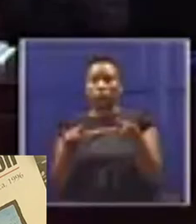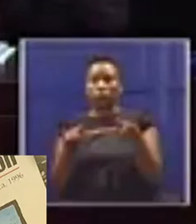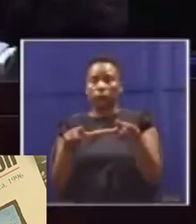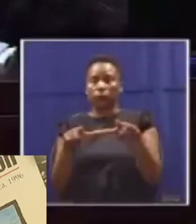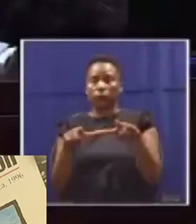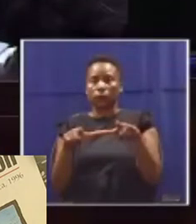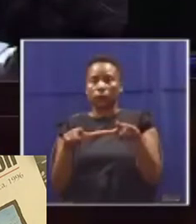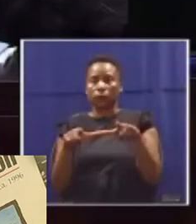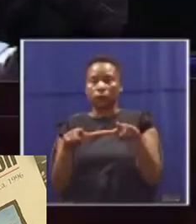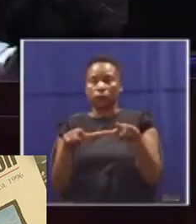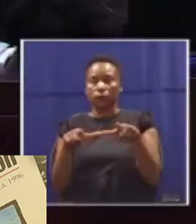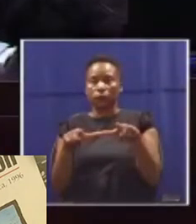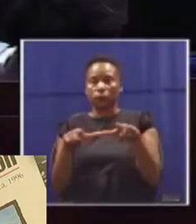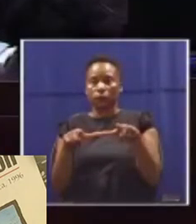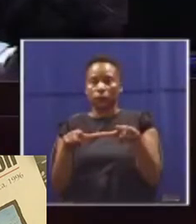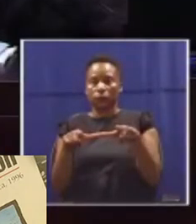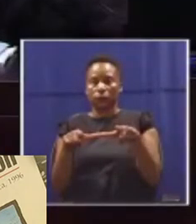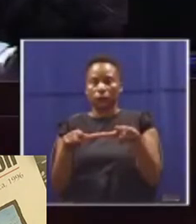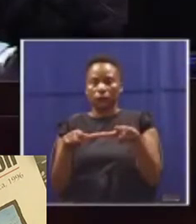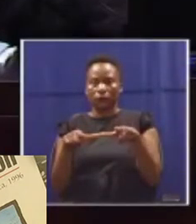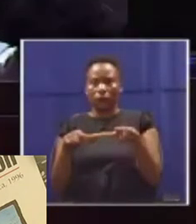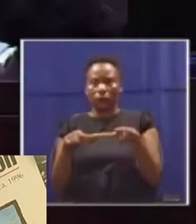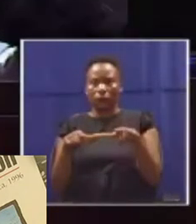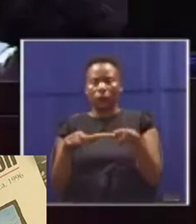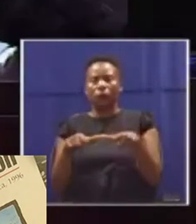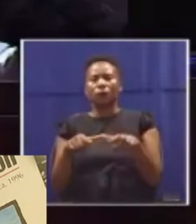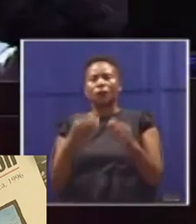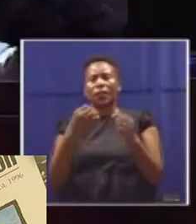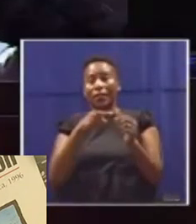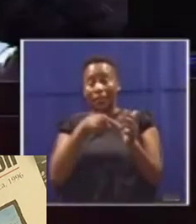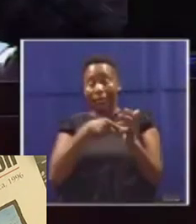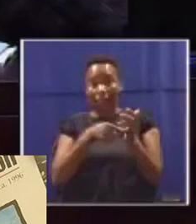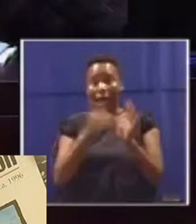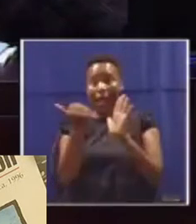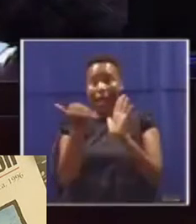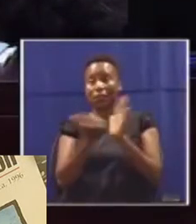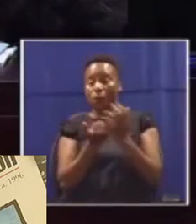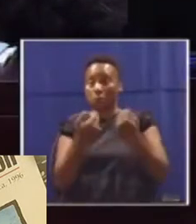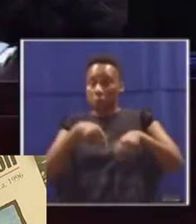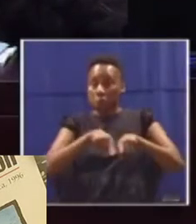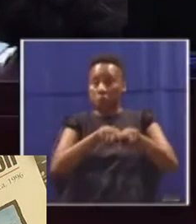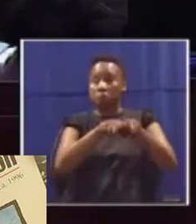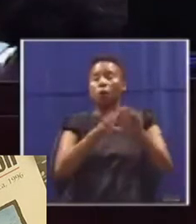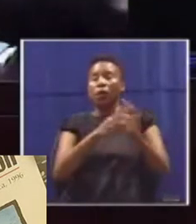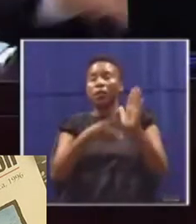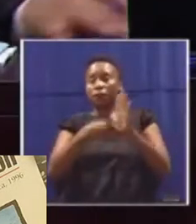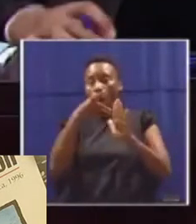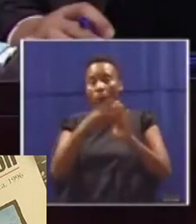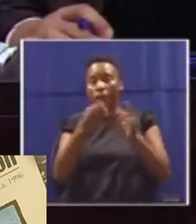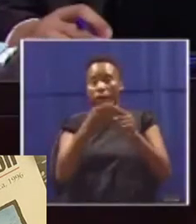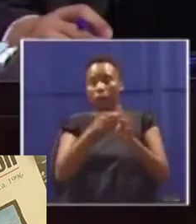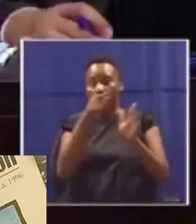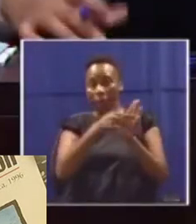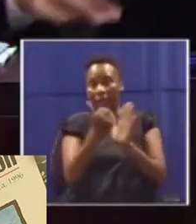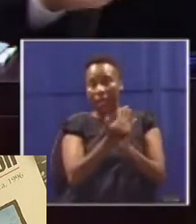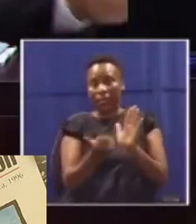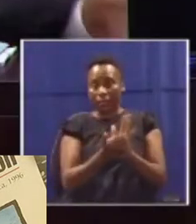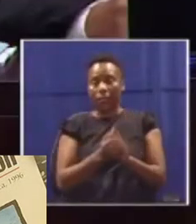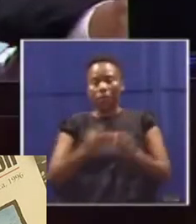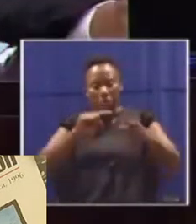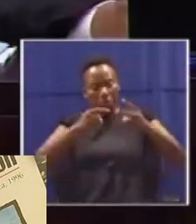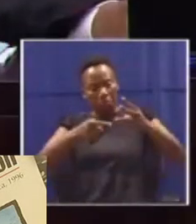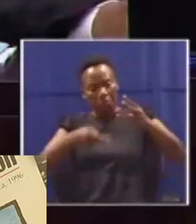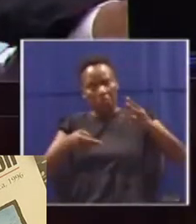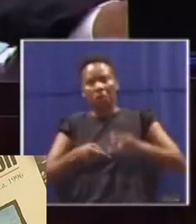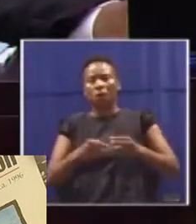regulation. Bring the Act in line with developments since the implementation of the Act, as a number of different pieces